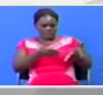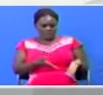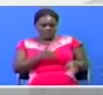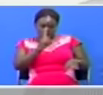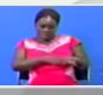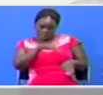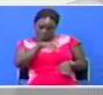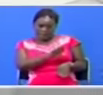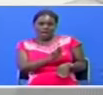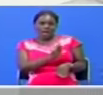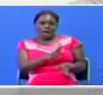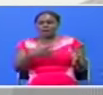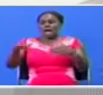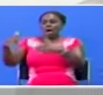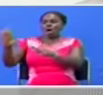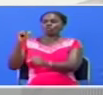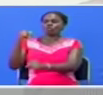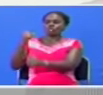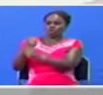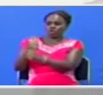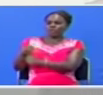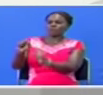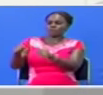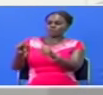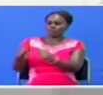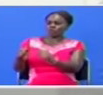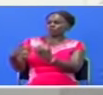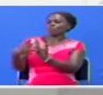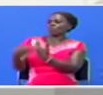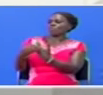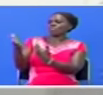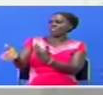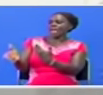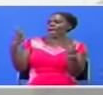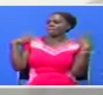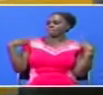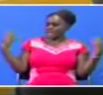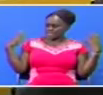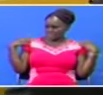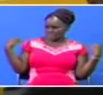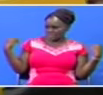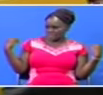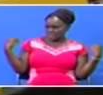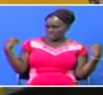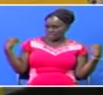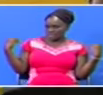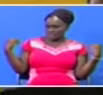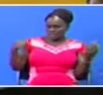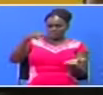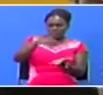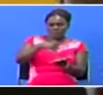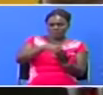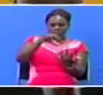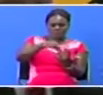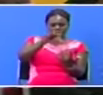that when they go out, they're able to articulate it in practice. The sessions incorporated